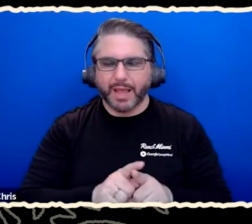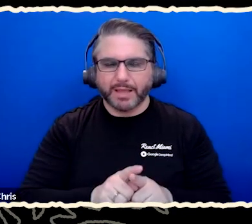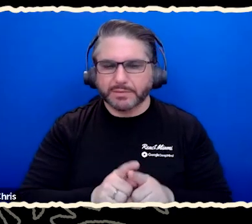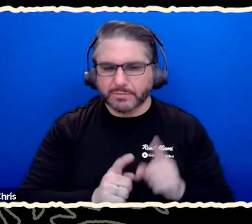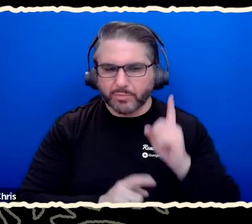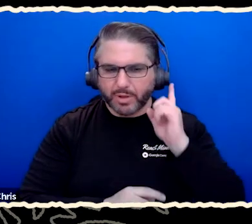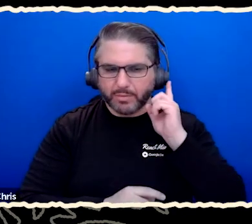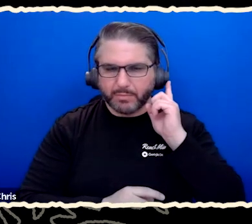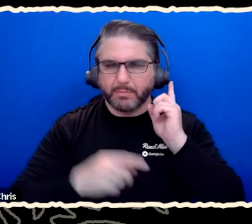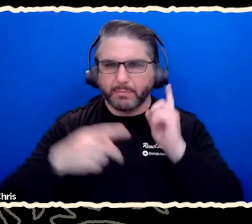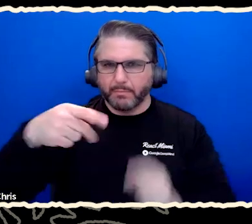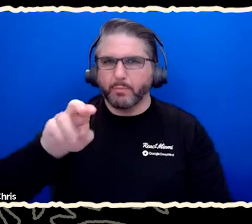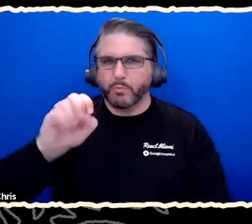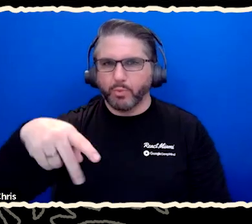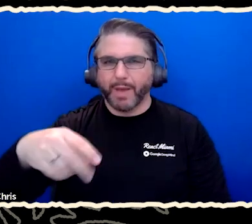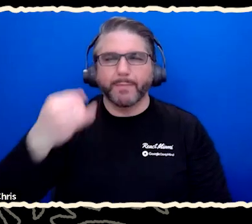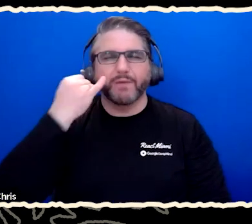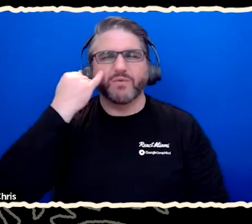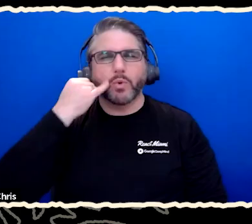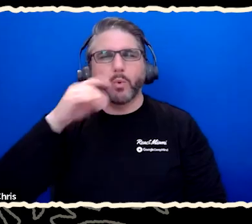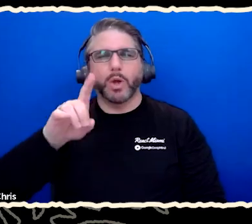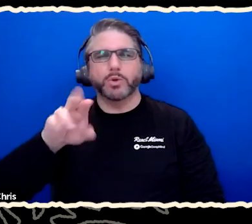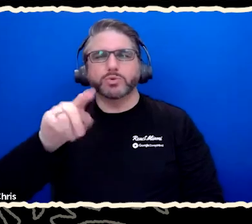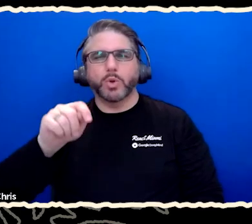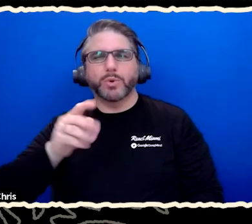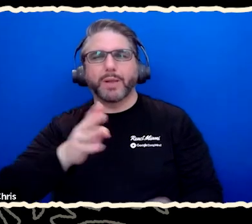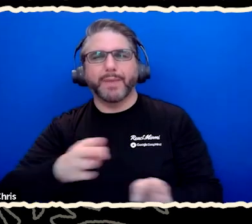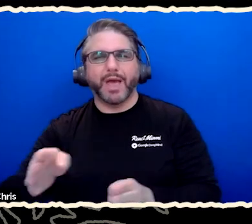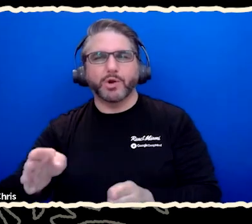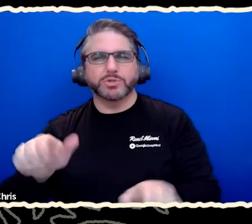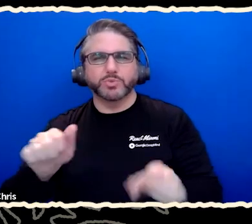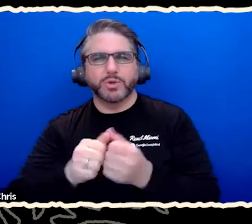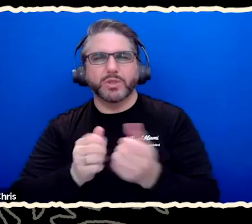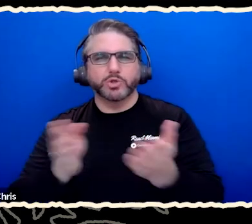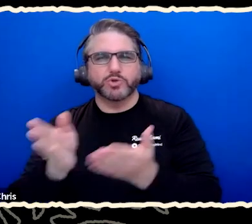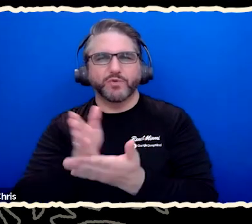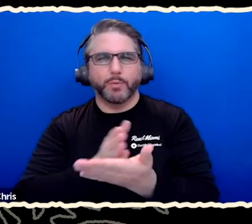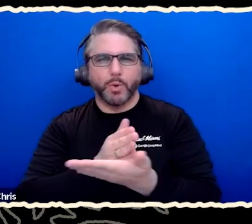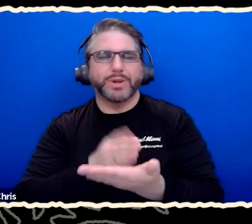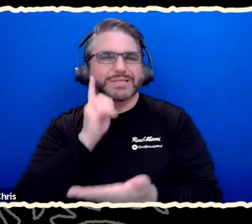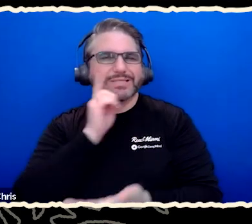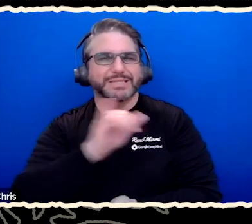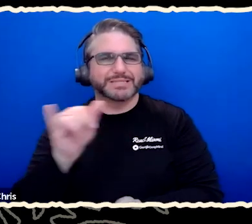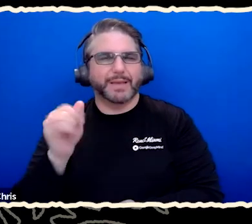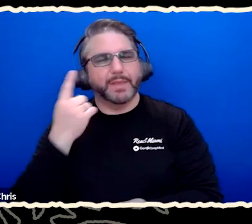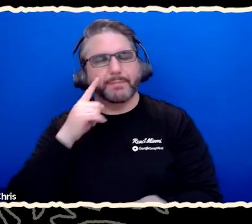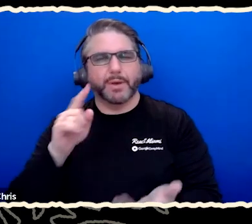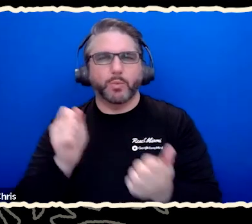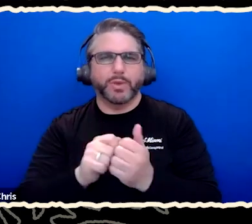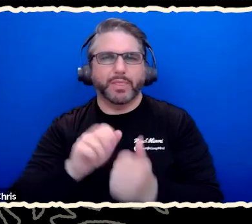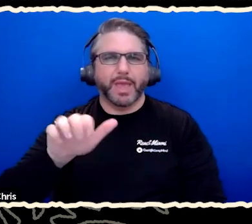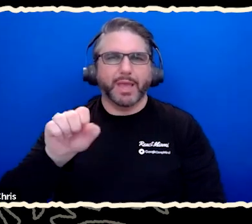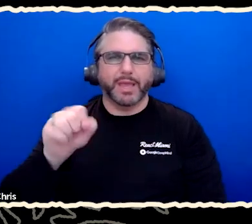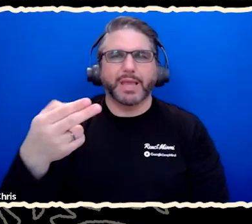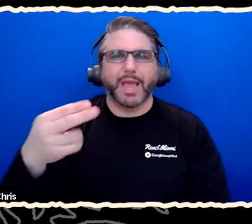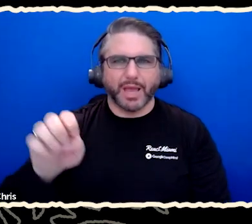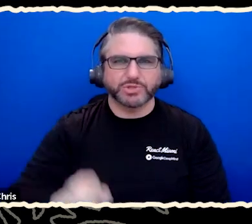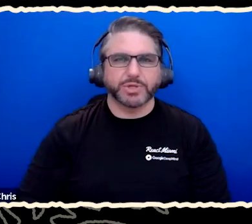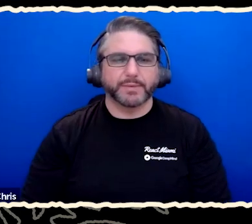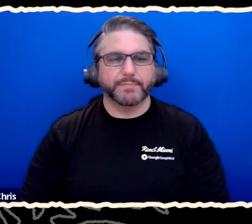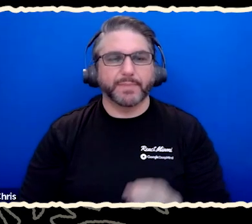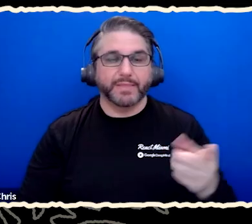if you've done like donut pattern sort of things with server components, it's kind of like that, but for caching. And this should allow me to